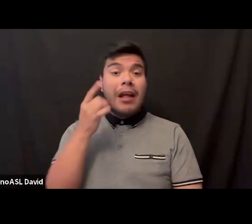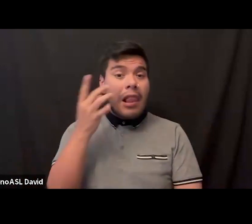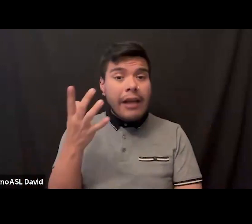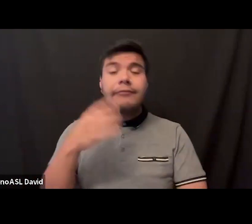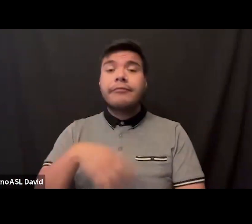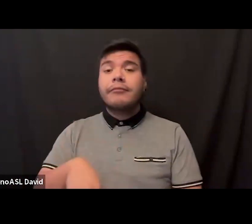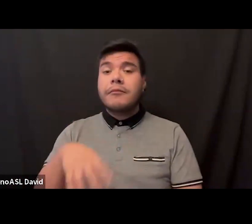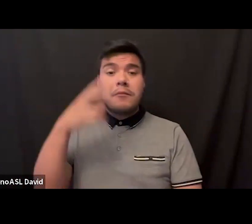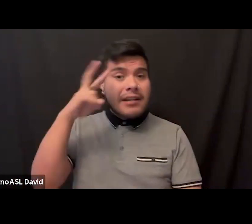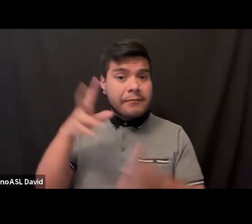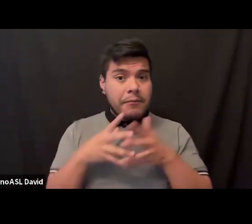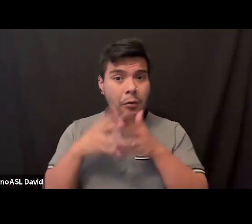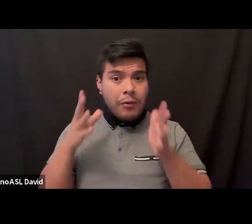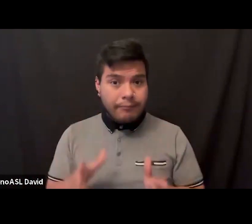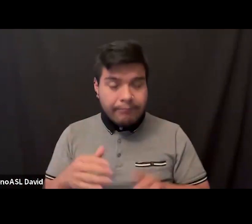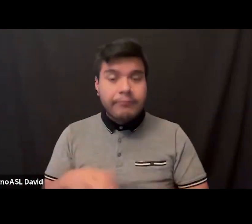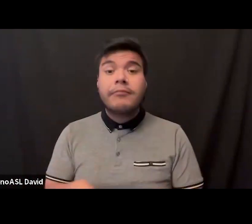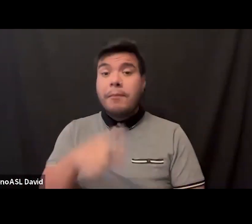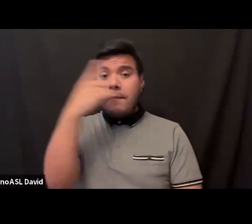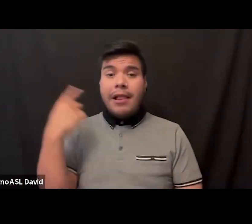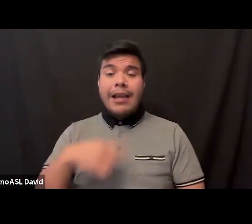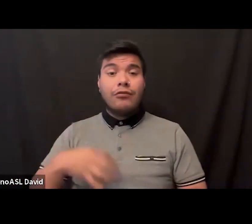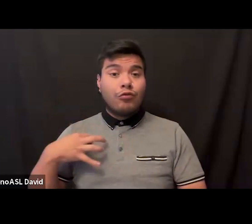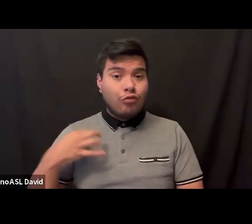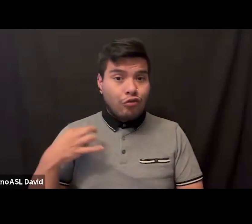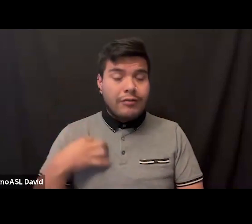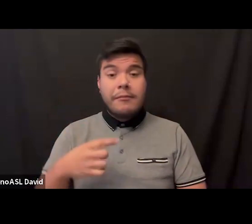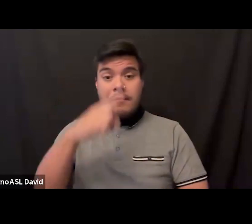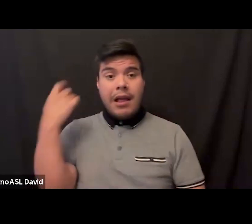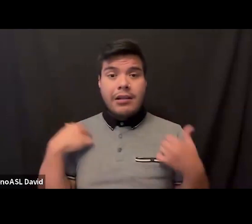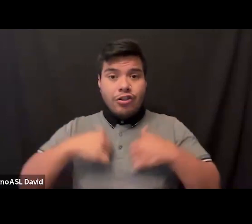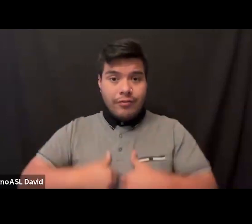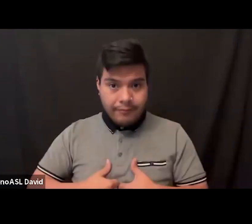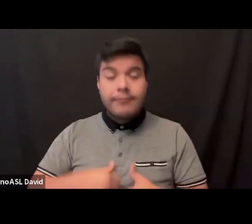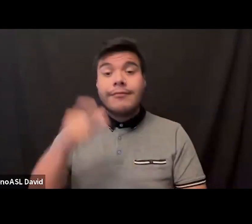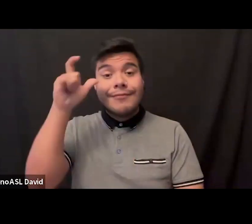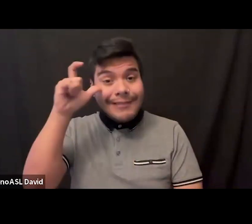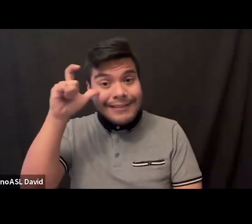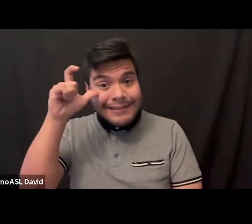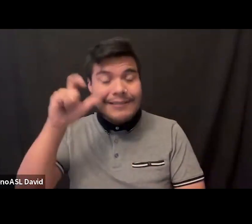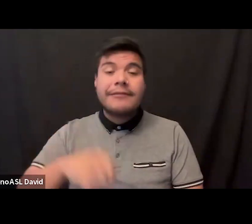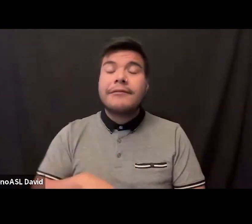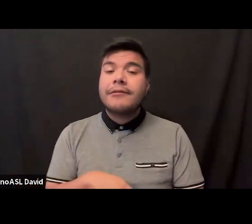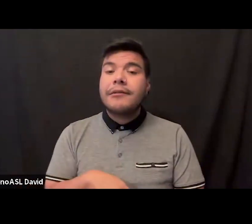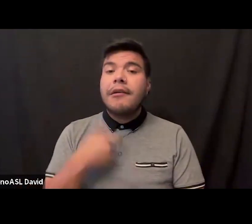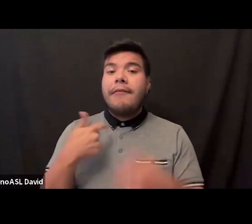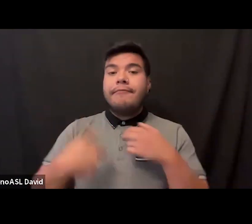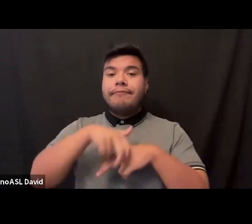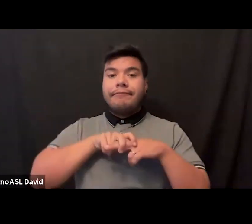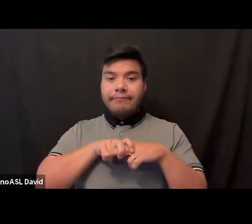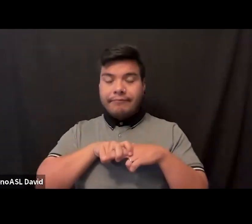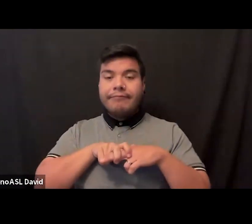Mexican-American wearing a black shirt, a black jacket. I have glasses on, and I am sitting